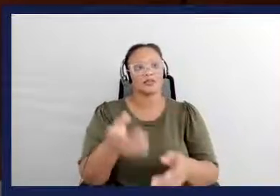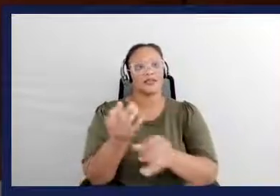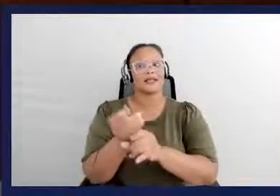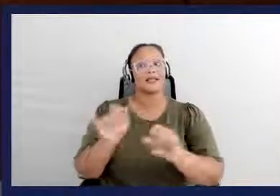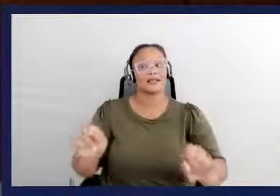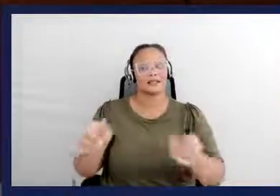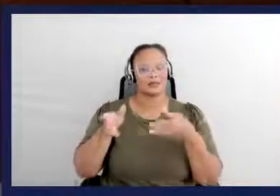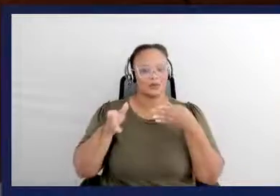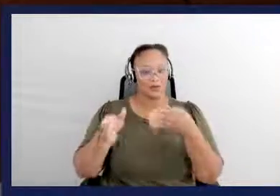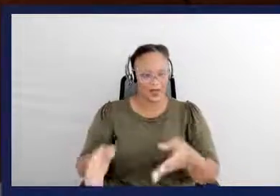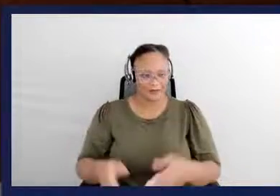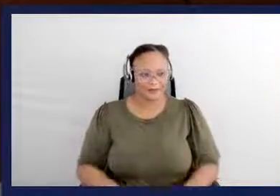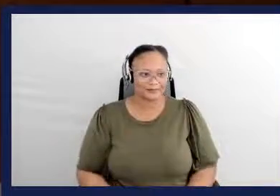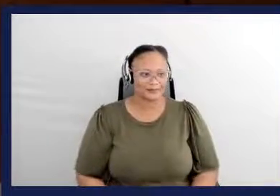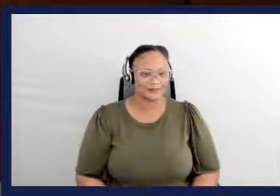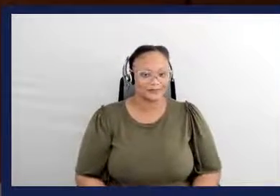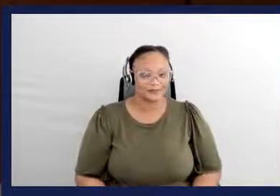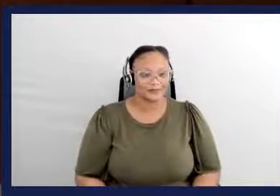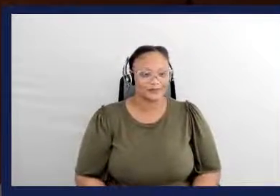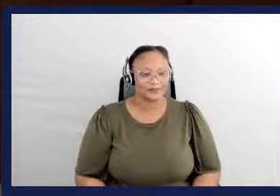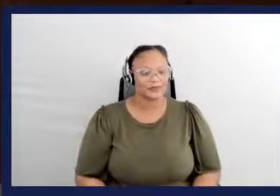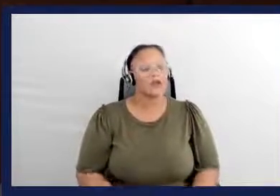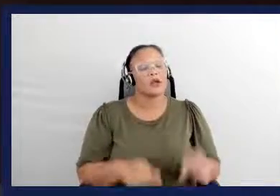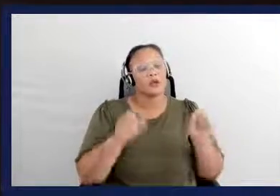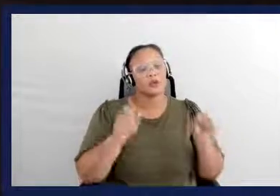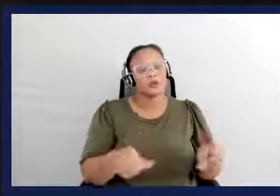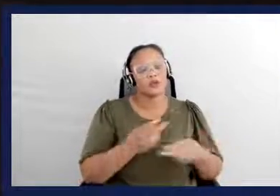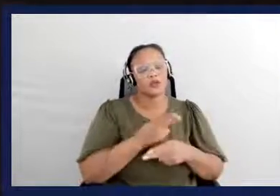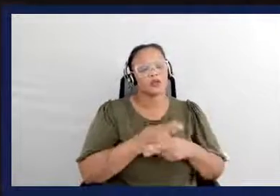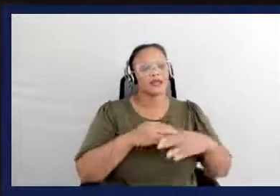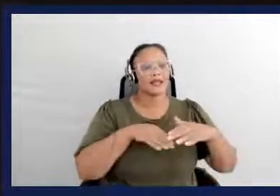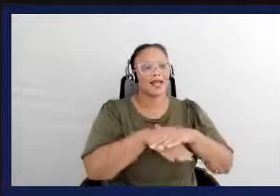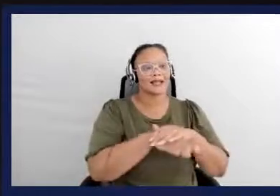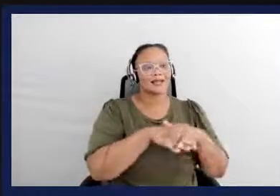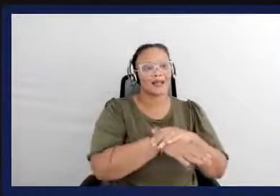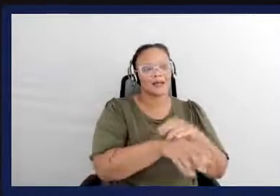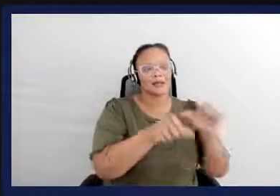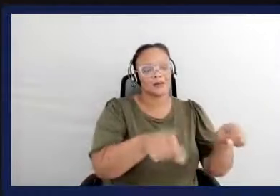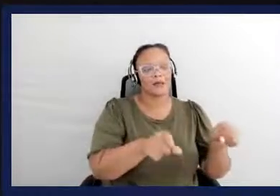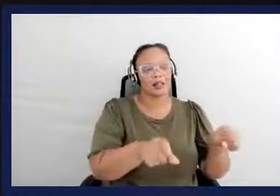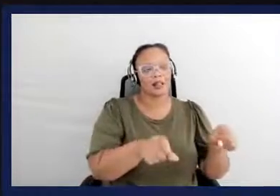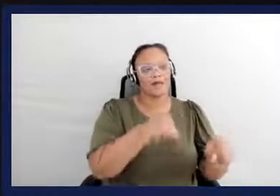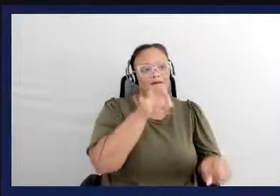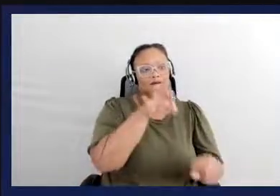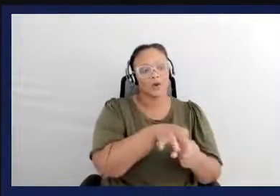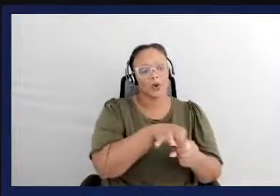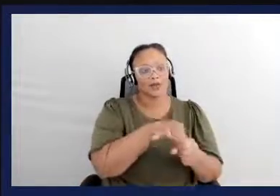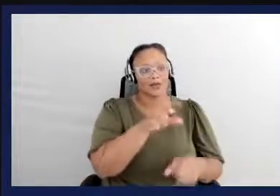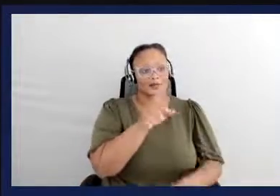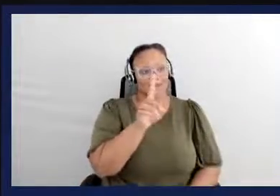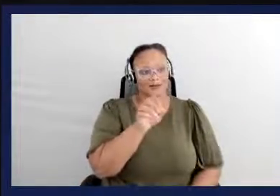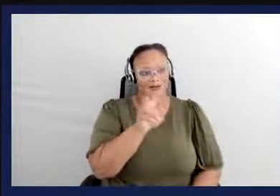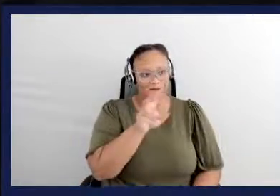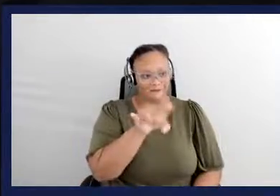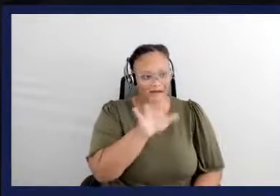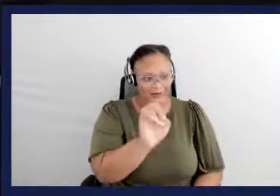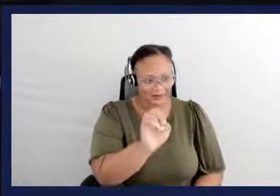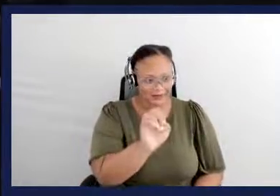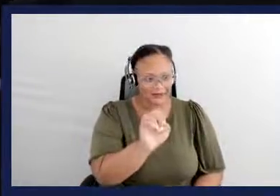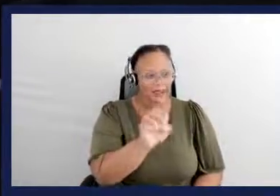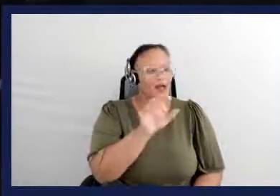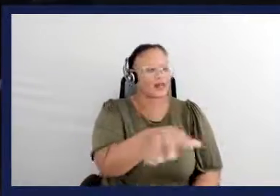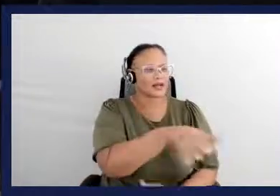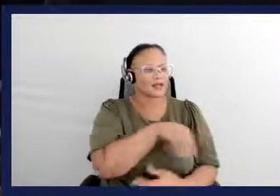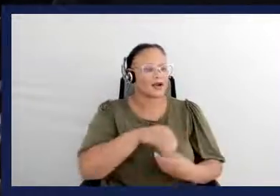those is to use an accessible voting device. So our accessible voting devices are part of our tabulation equipment, and they're devices that